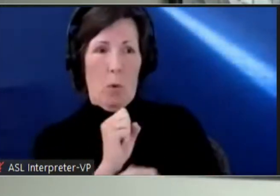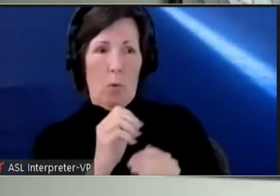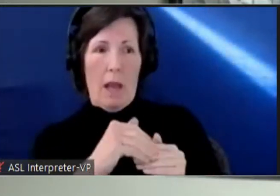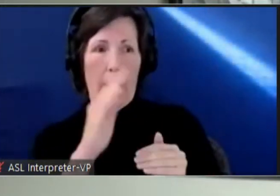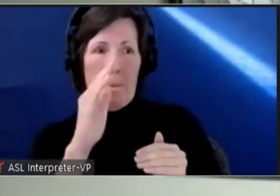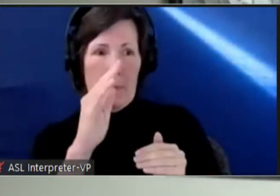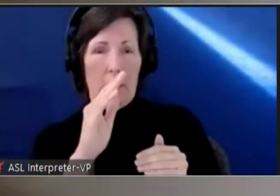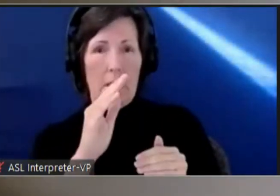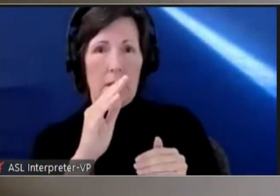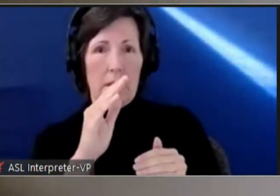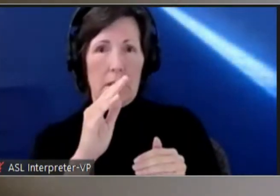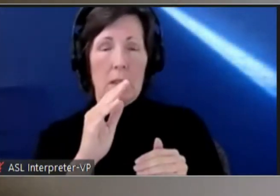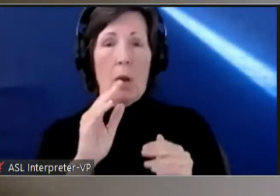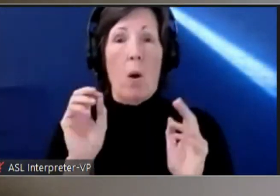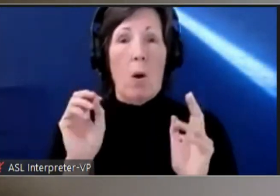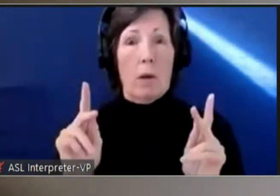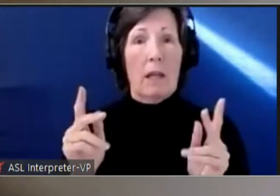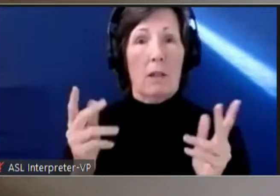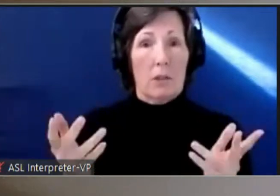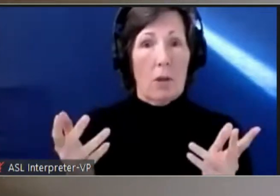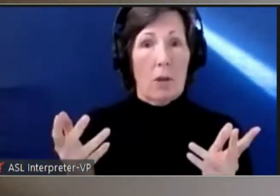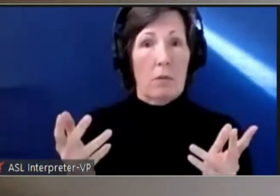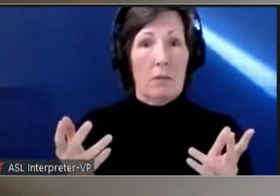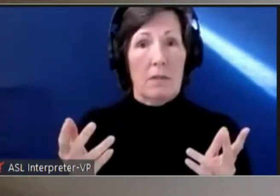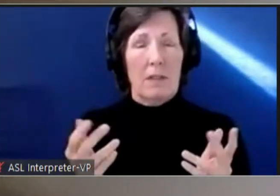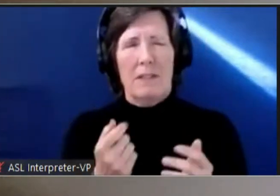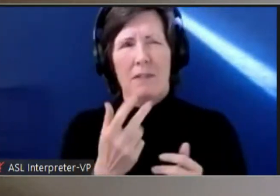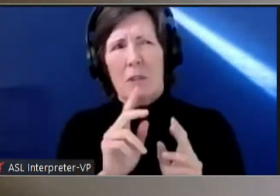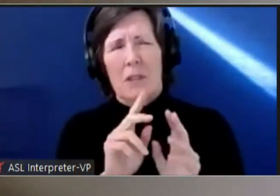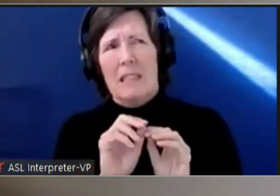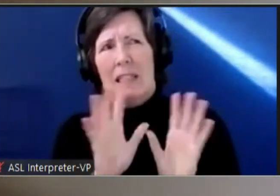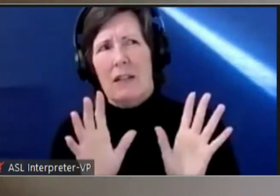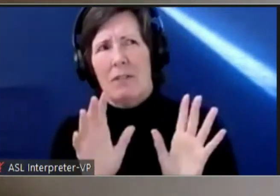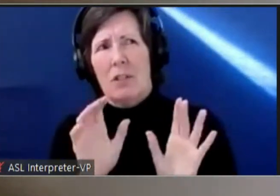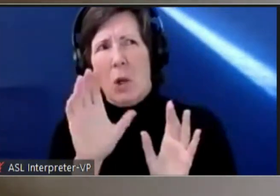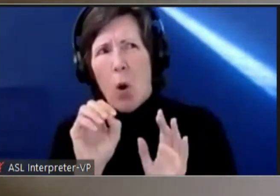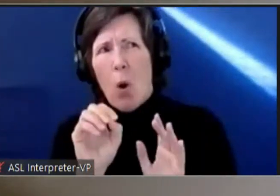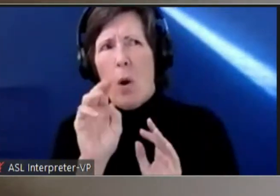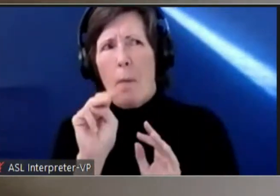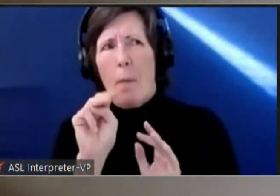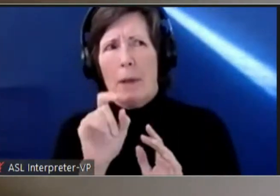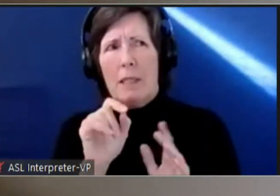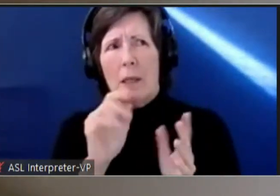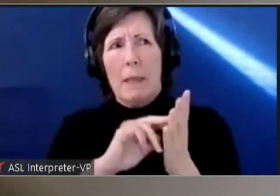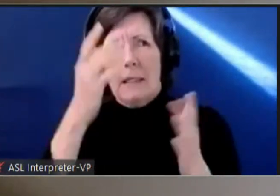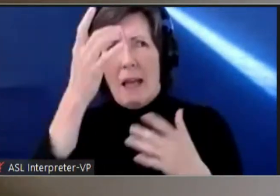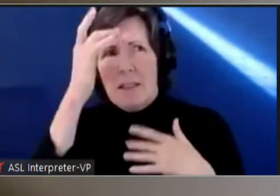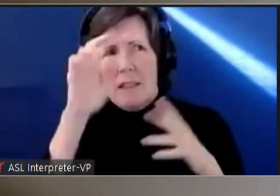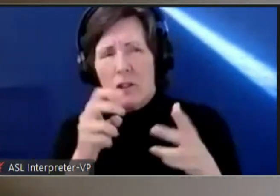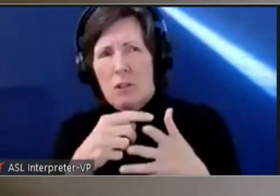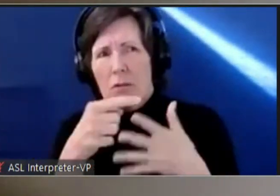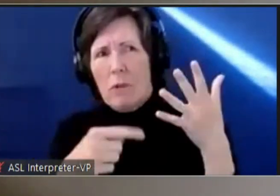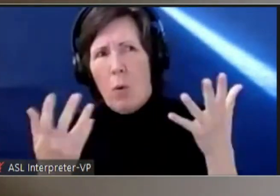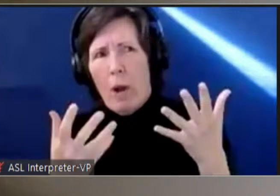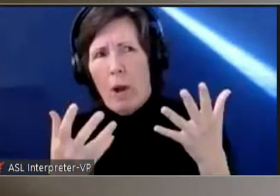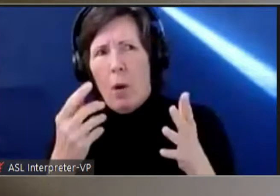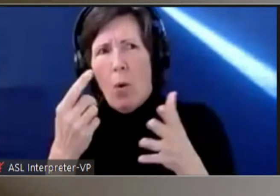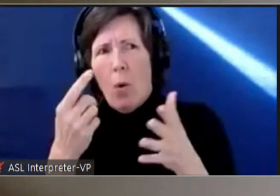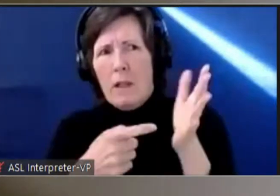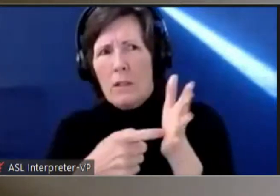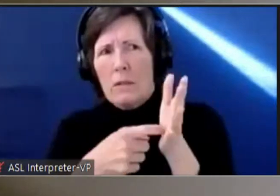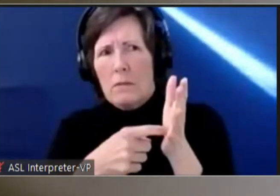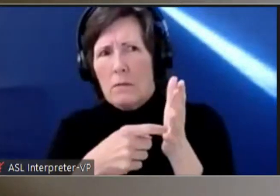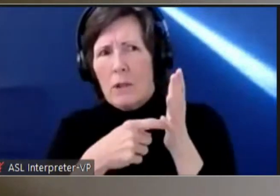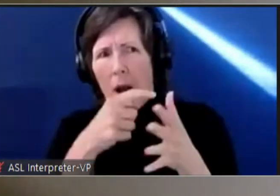and so a couple clarifications on those comorbidities. Can you list what kinds of comorbidities would qualify as